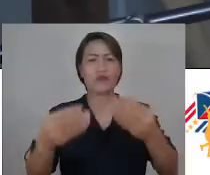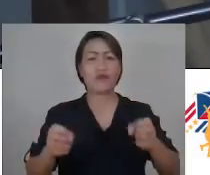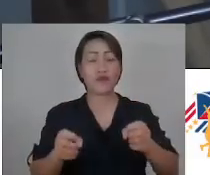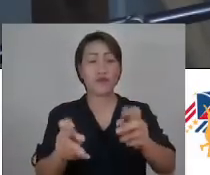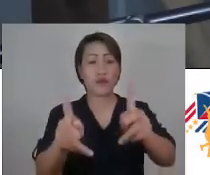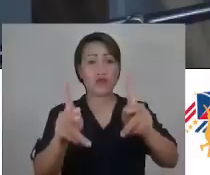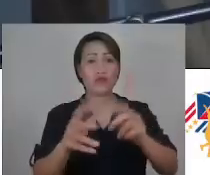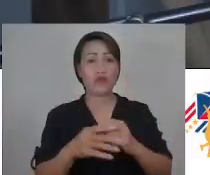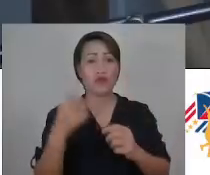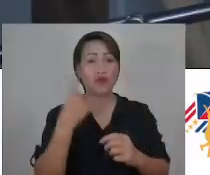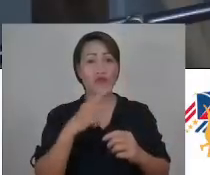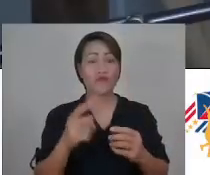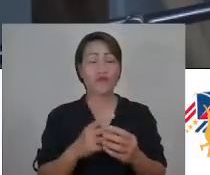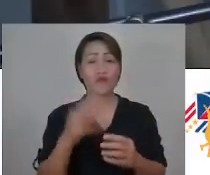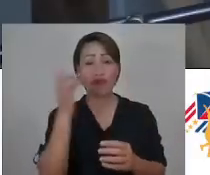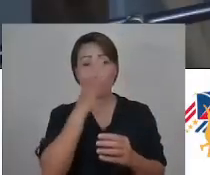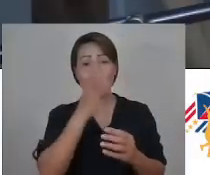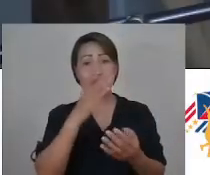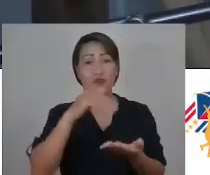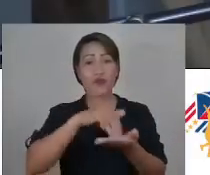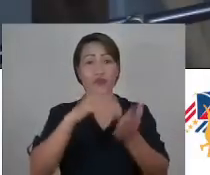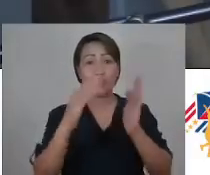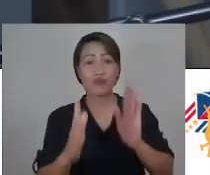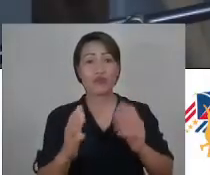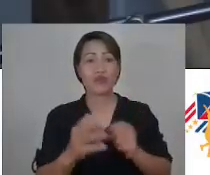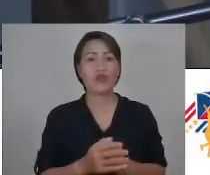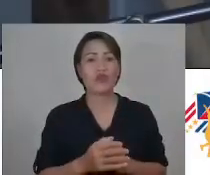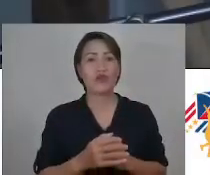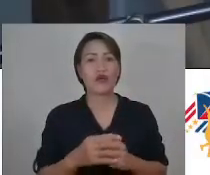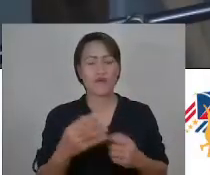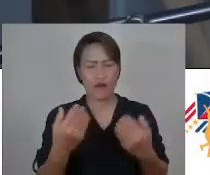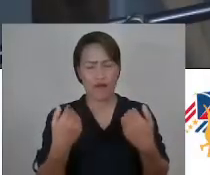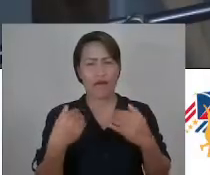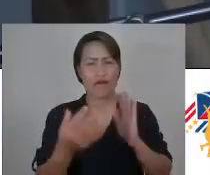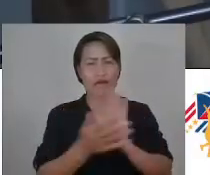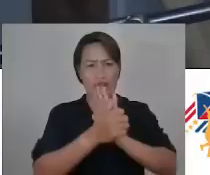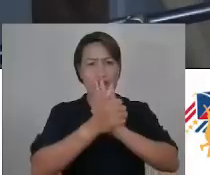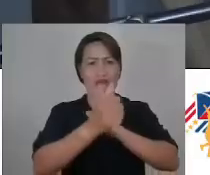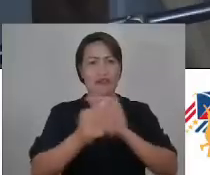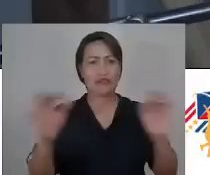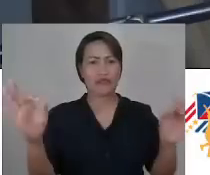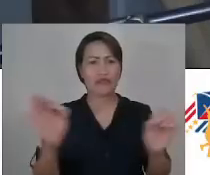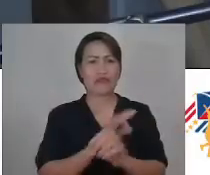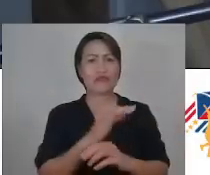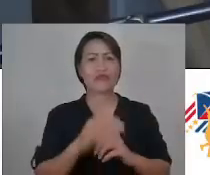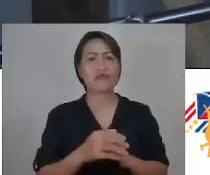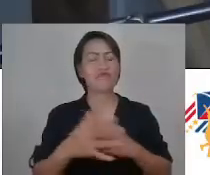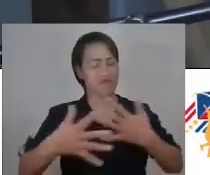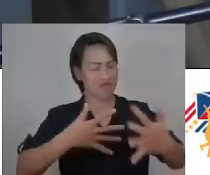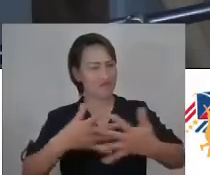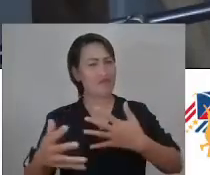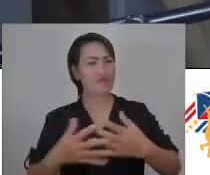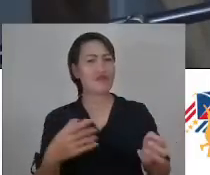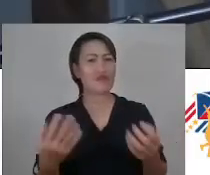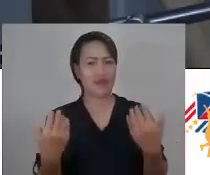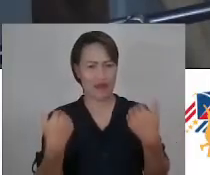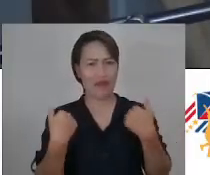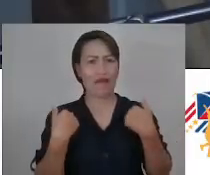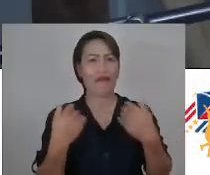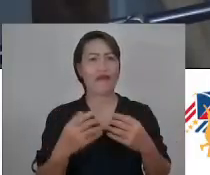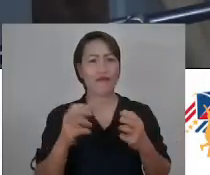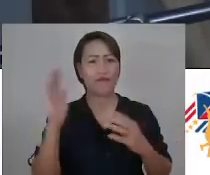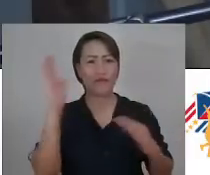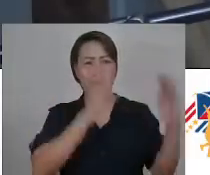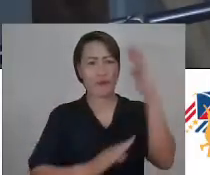Filipino learners to realize their full potential regardless of circumstances. This